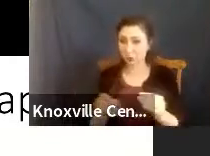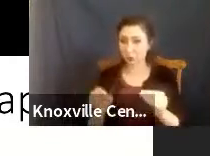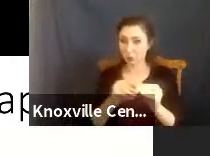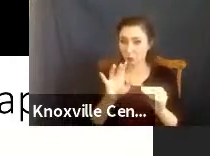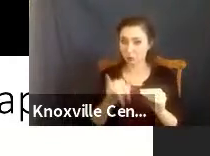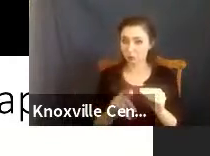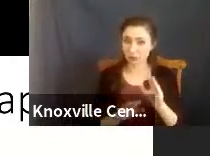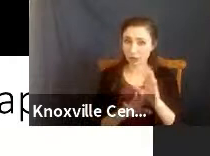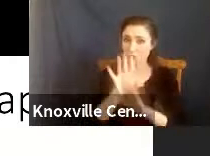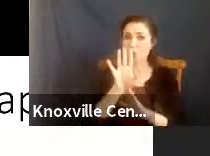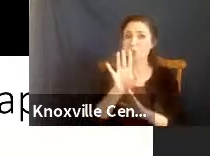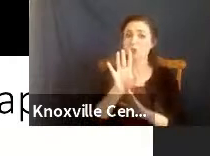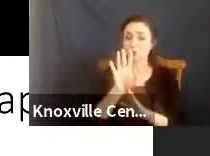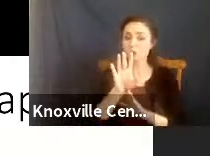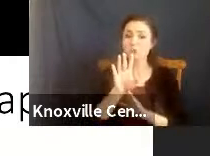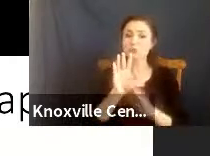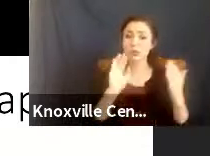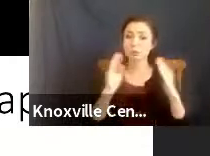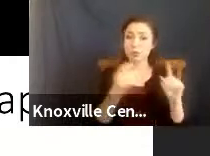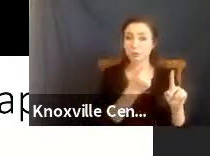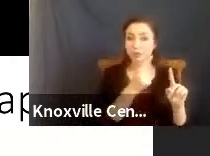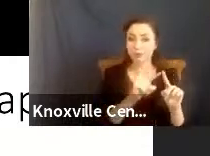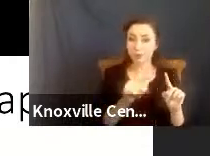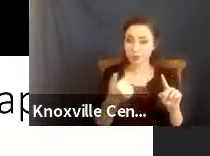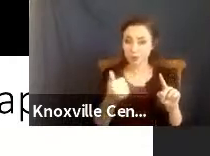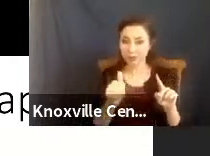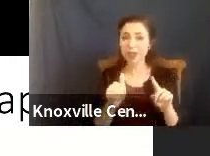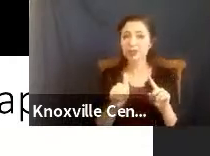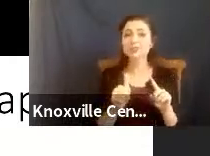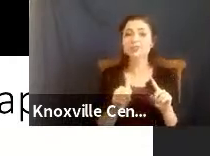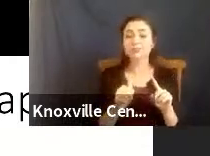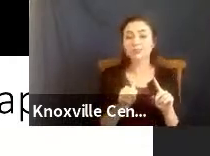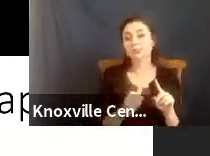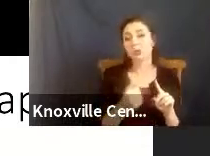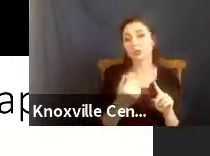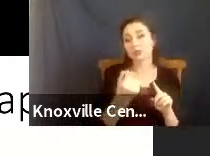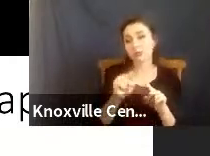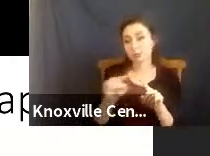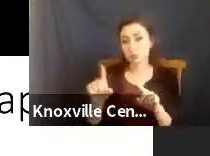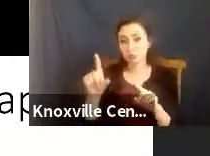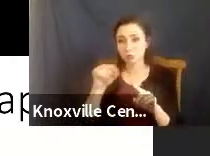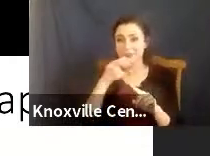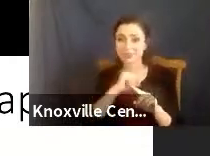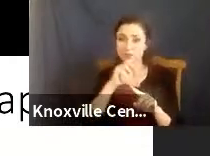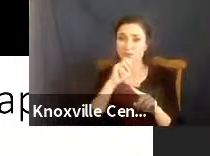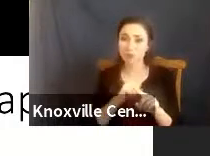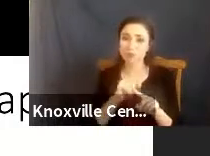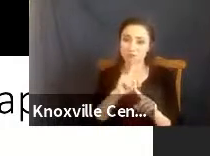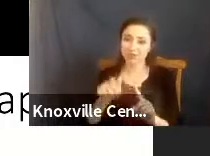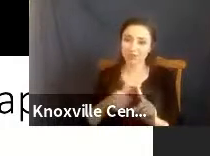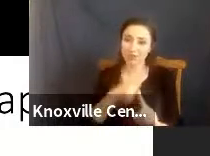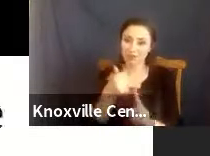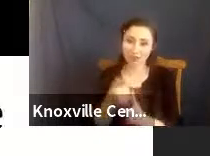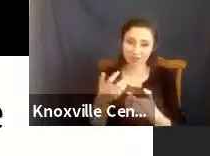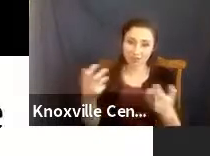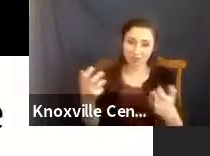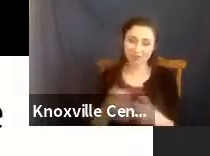so clearly the 19 to 20-year-olds are having an impact. Dr. Buchanan's data showed that as well. Next